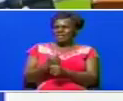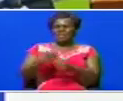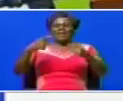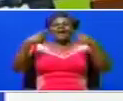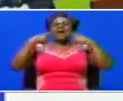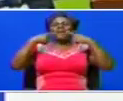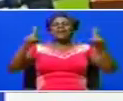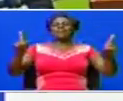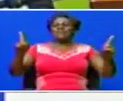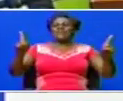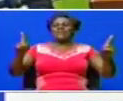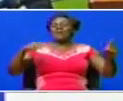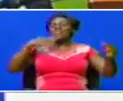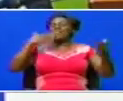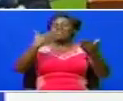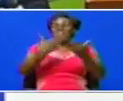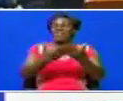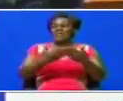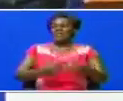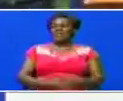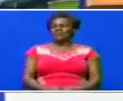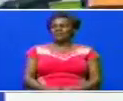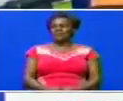announcement of the results. Thank you very much.